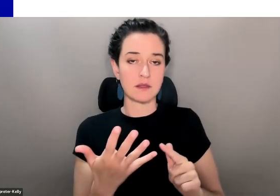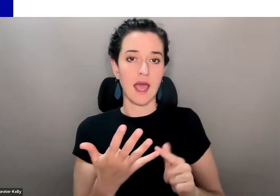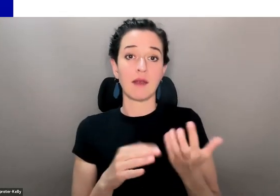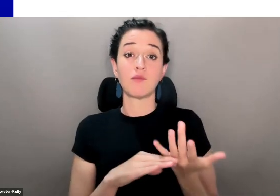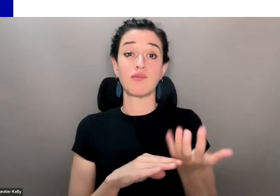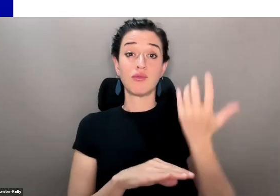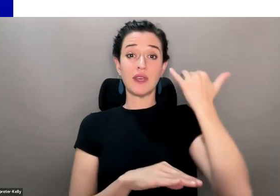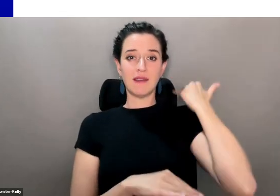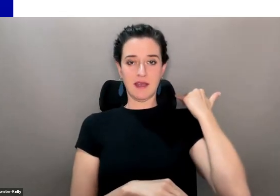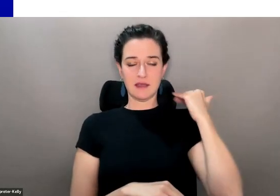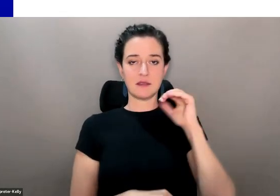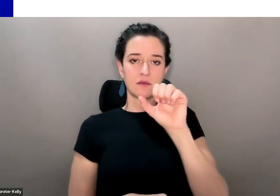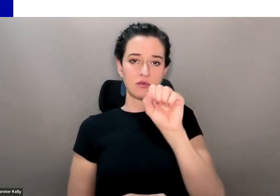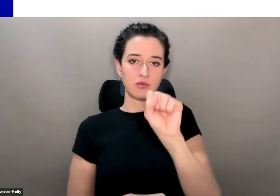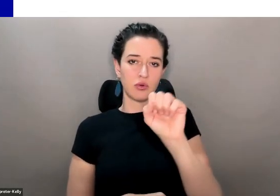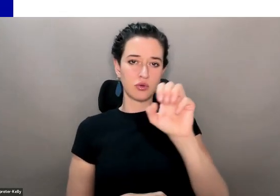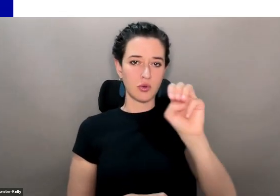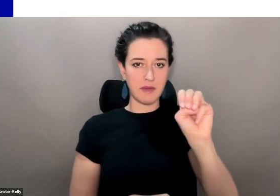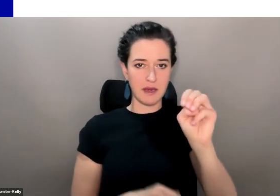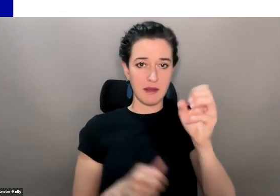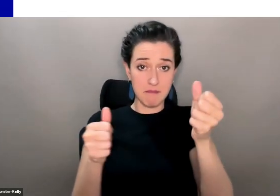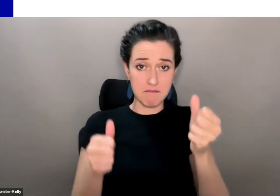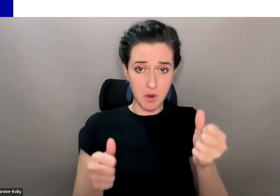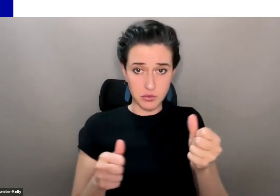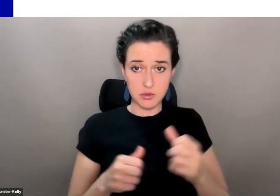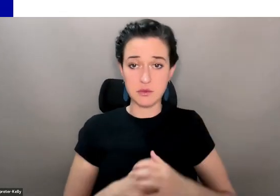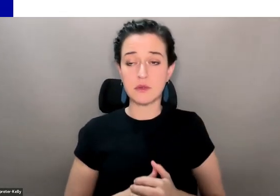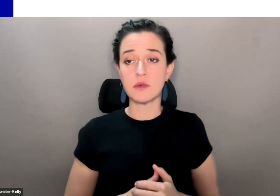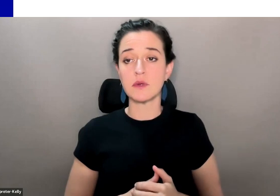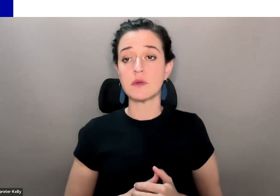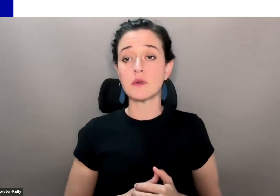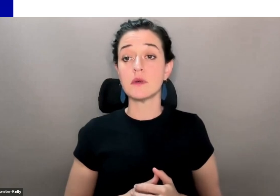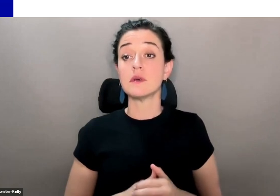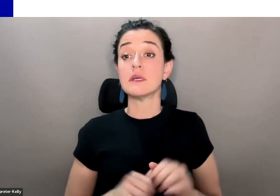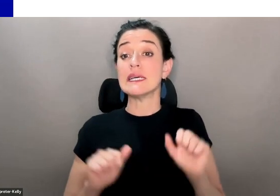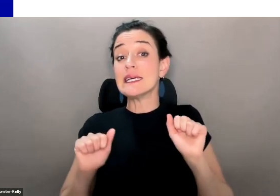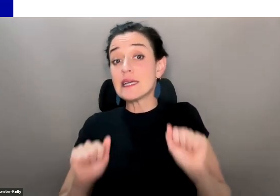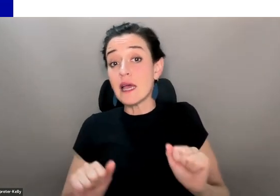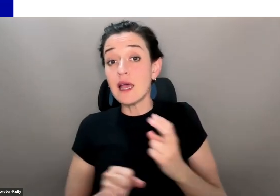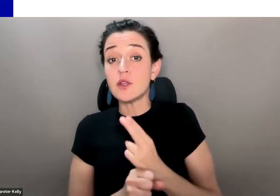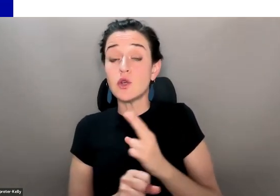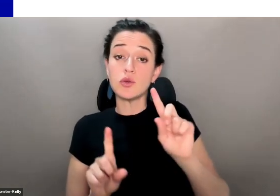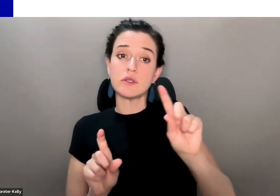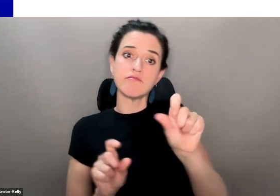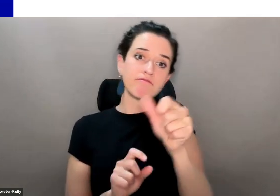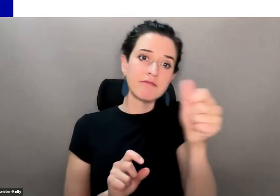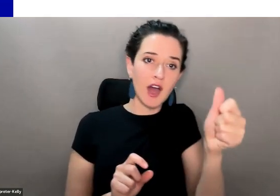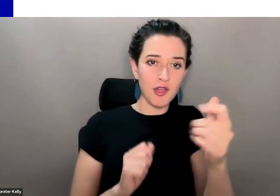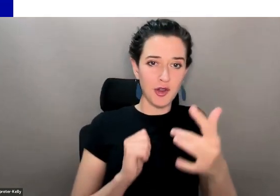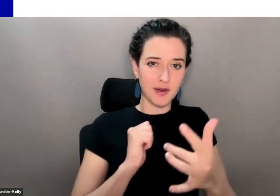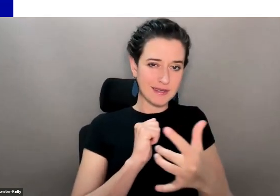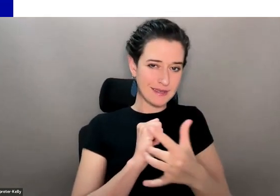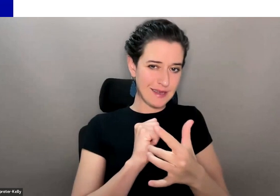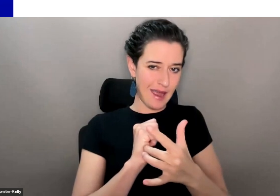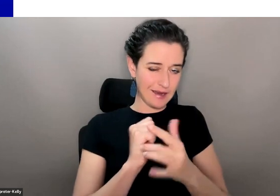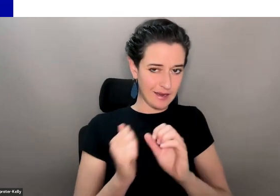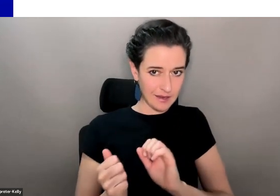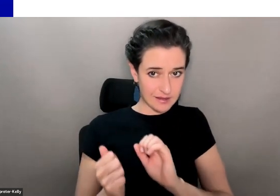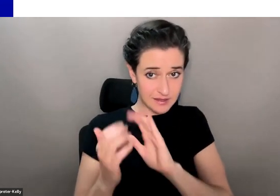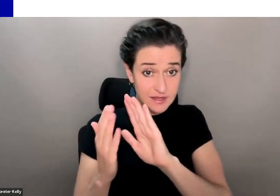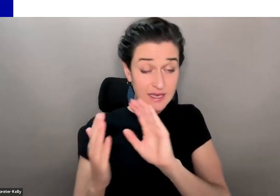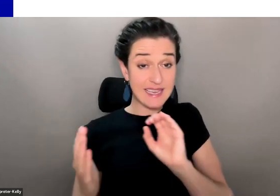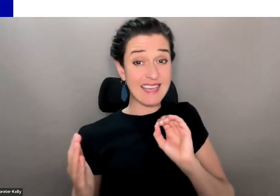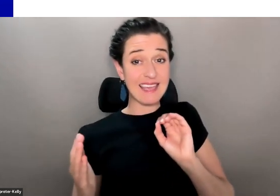posts. Recipients can also use alternate designs, method, or techniques from the ones required under the rule if